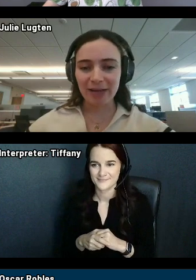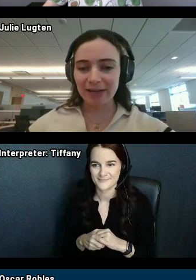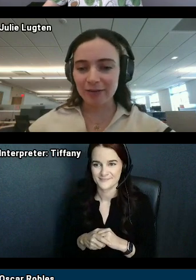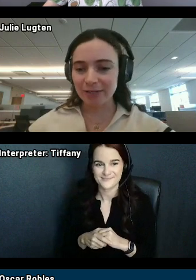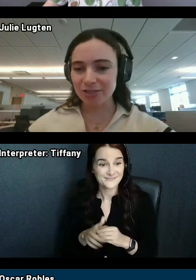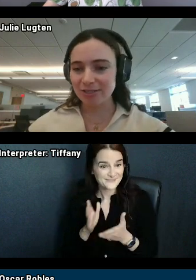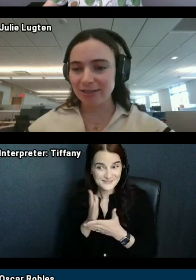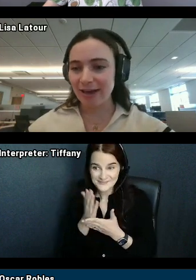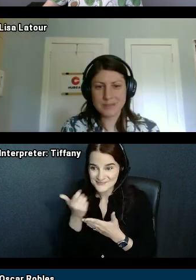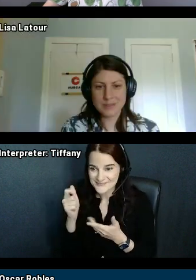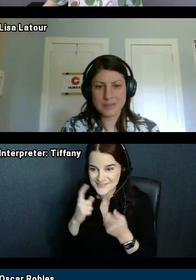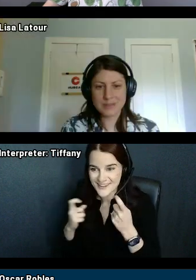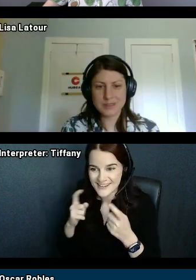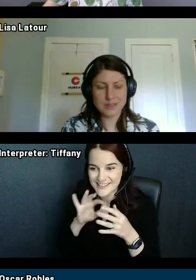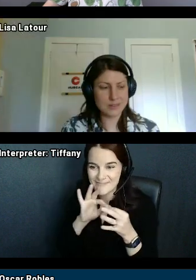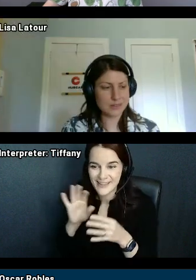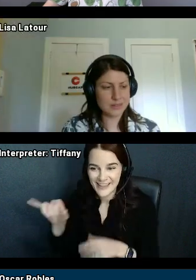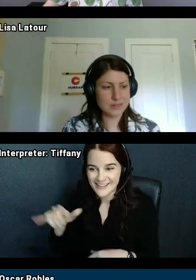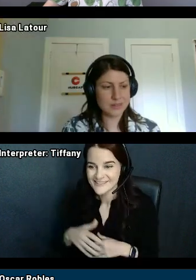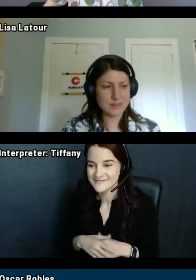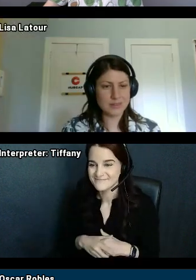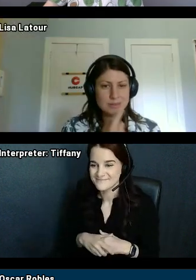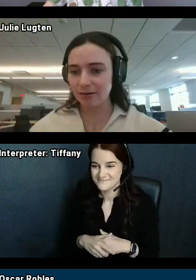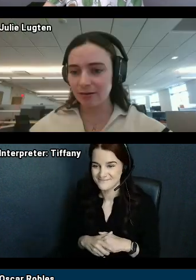right, do we have any questions on that one?